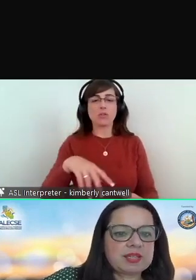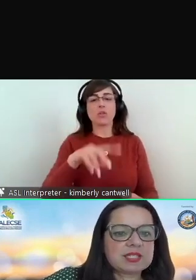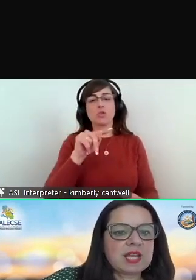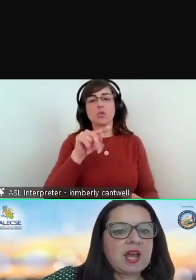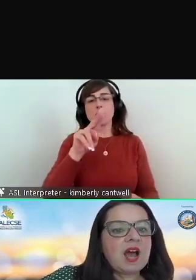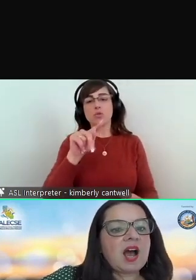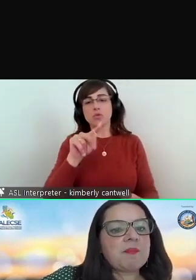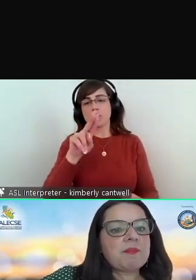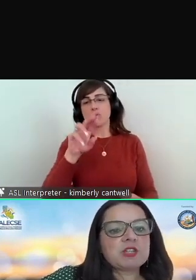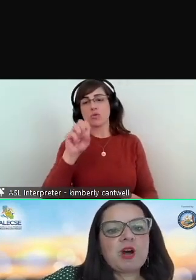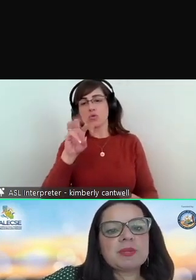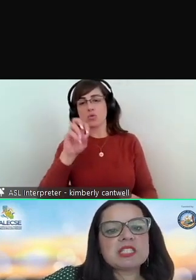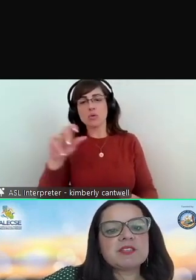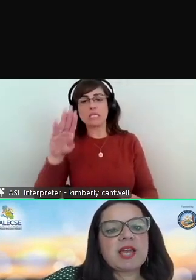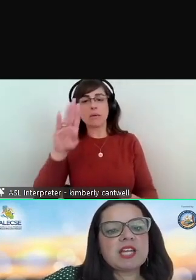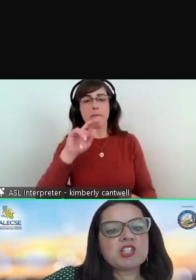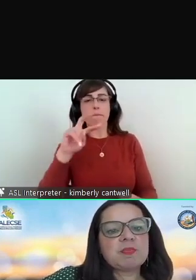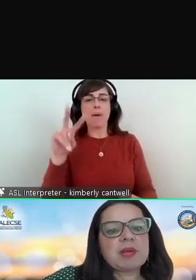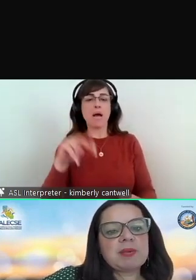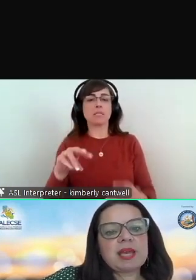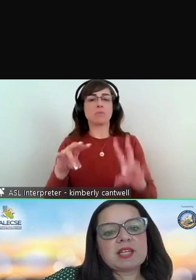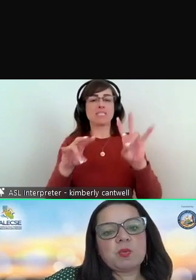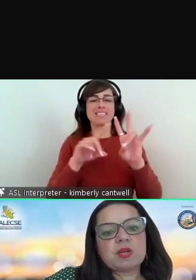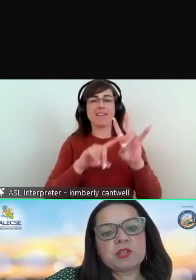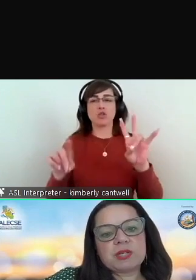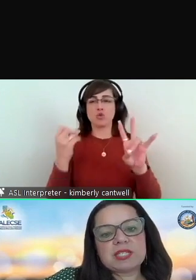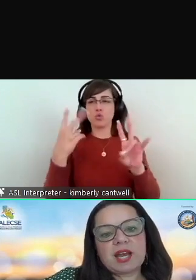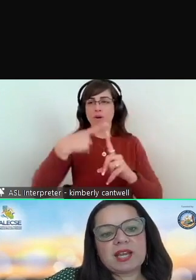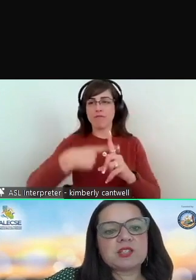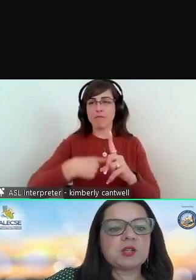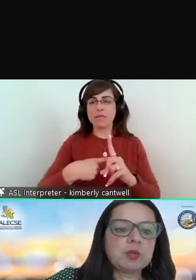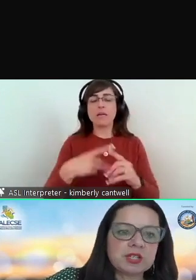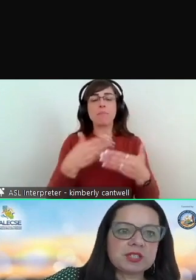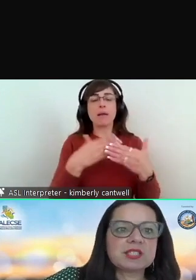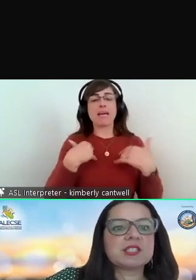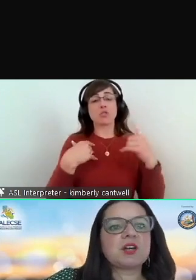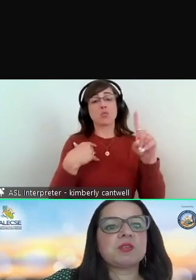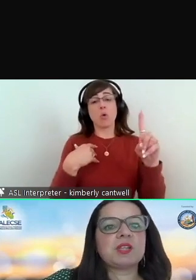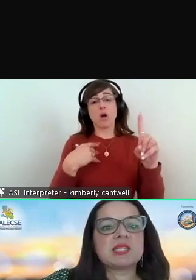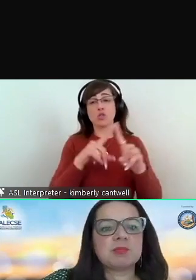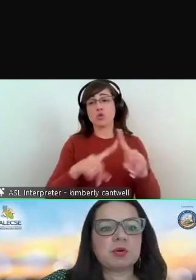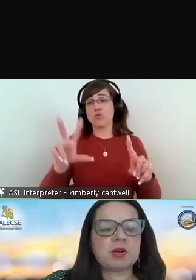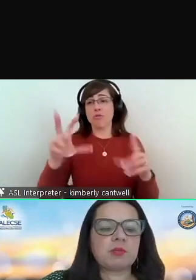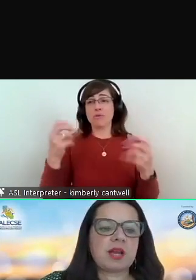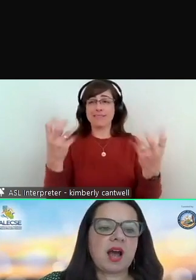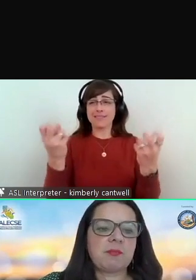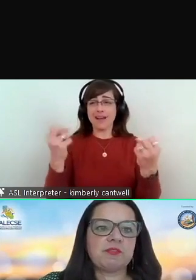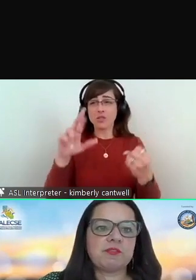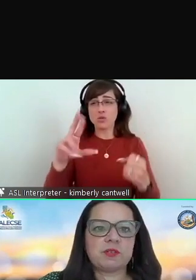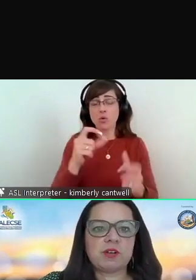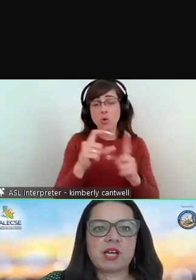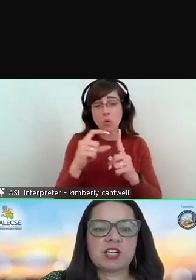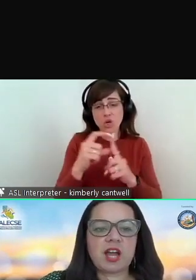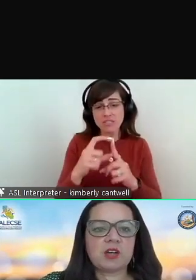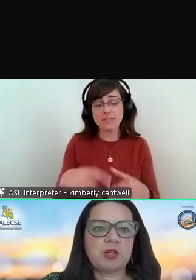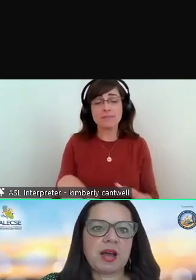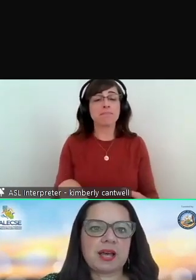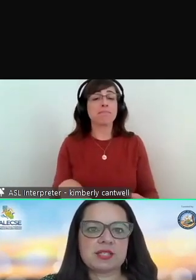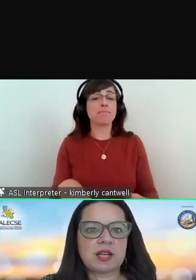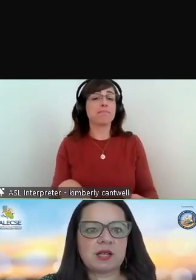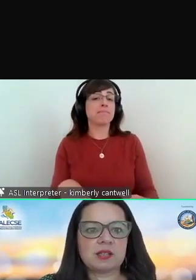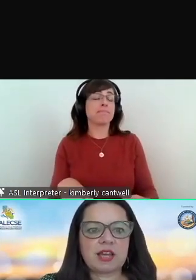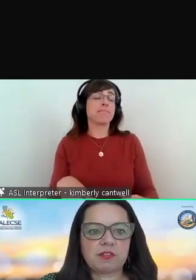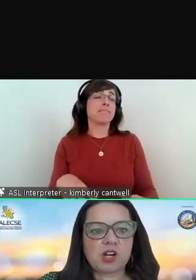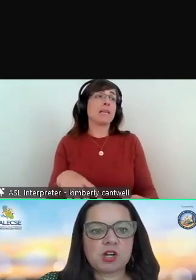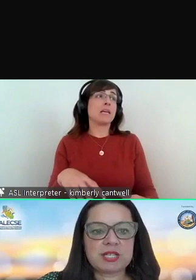12 months. By 12 months of age, your baby has 1 to 3 signs or words. So it's important for a child who